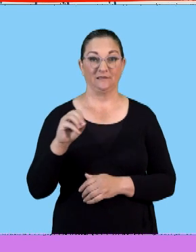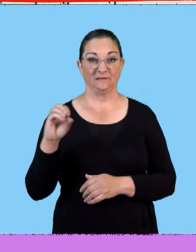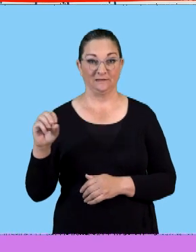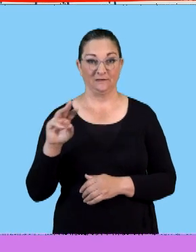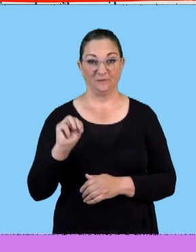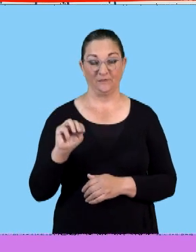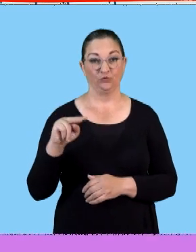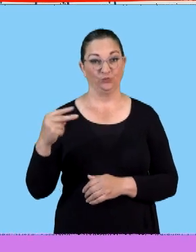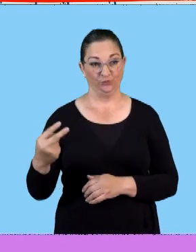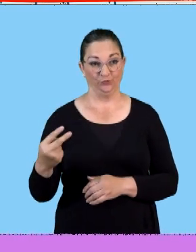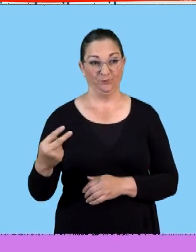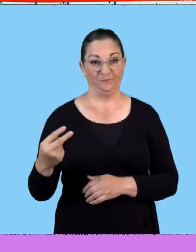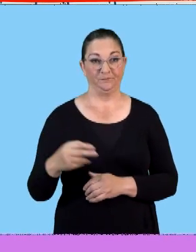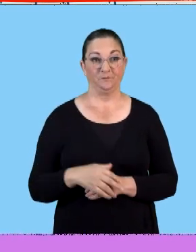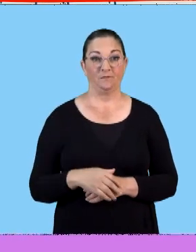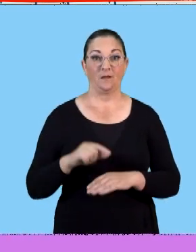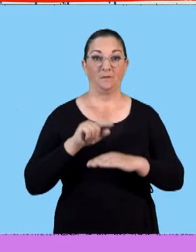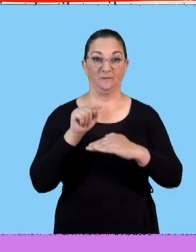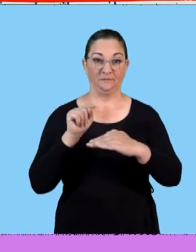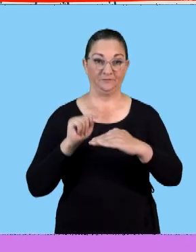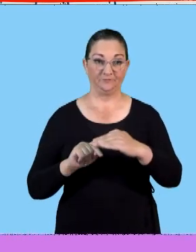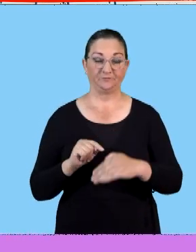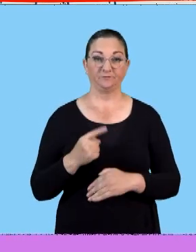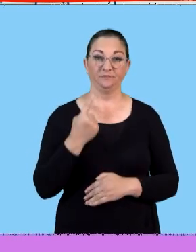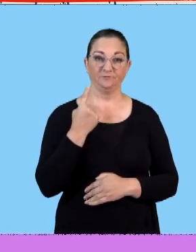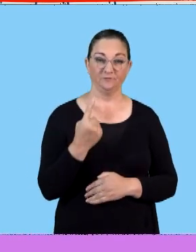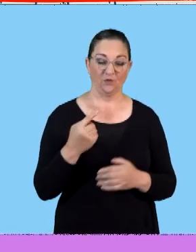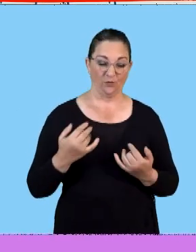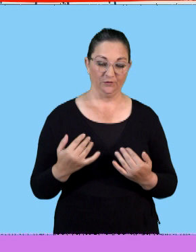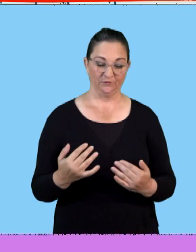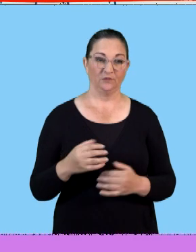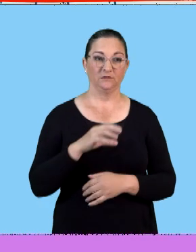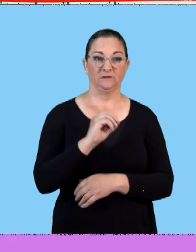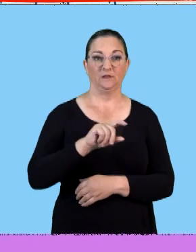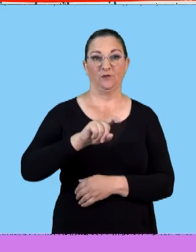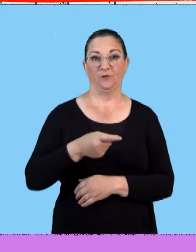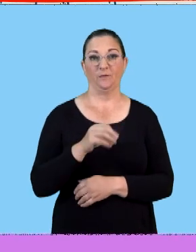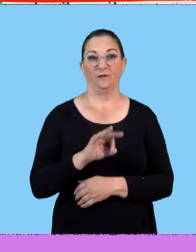10,800 square meters, right? Area of one sod of grass, that will be